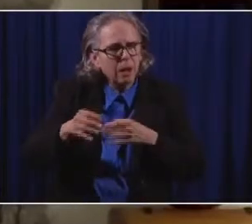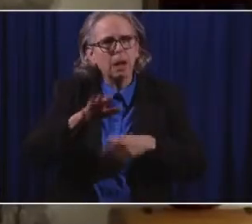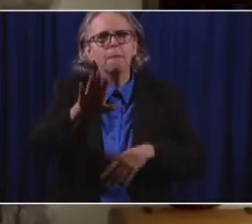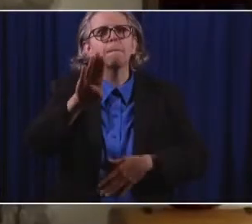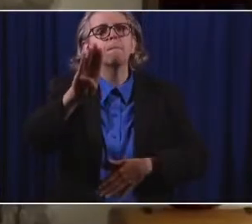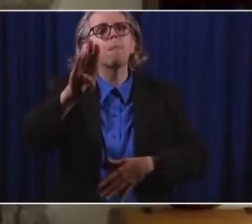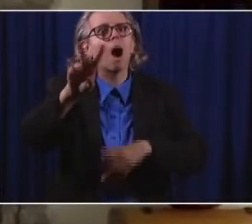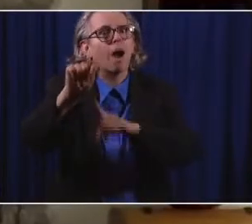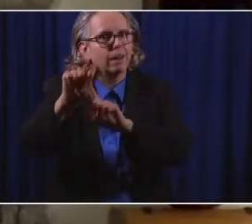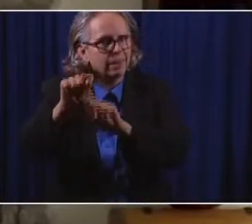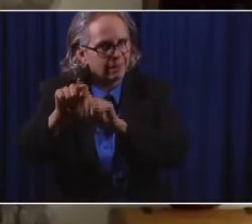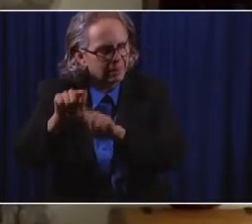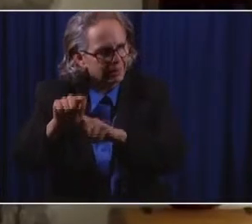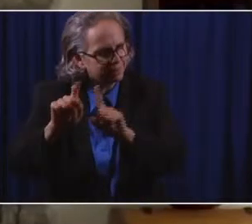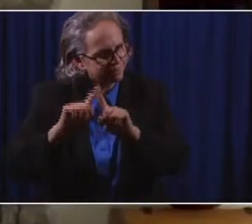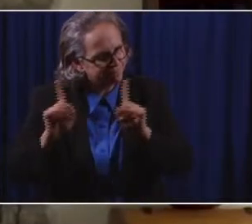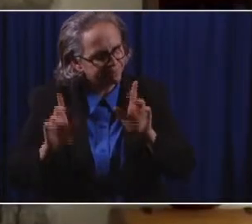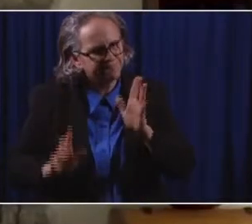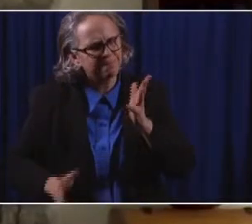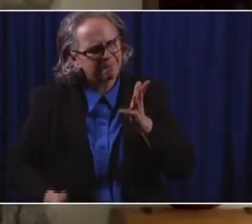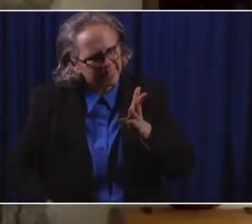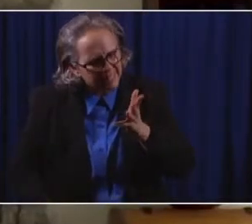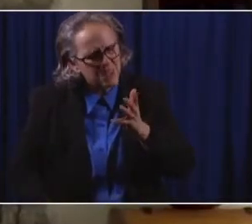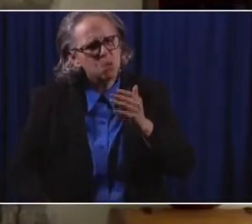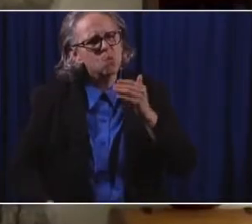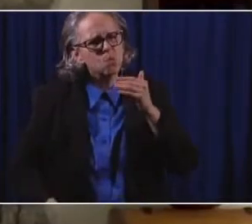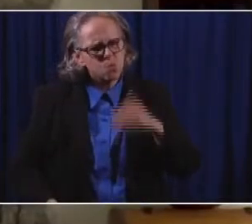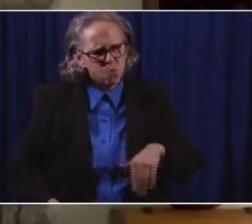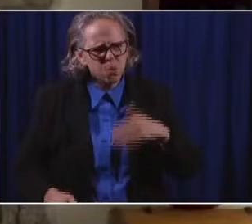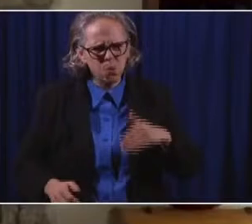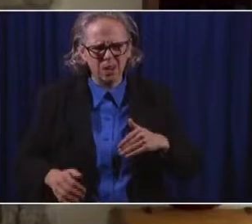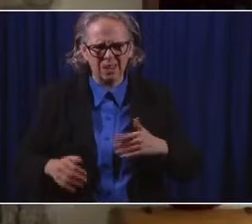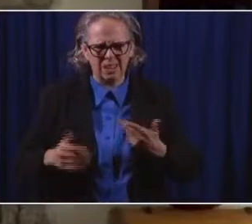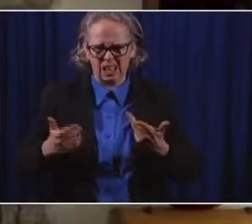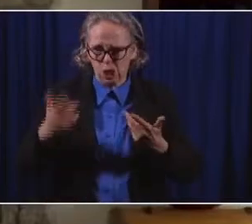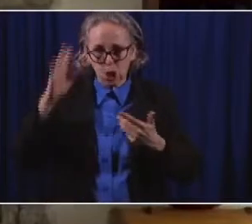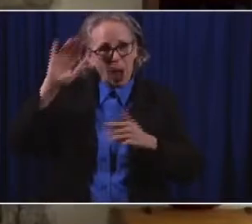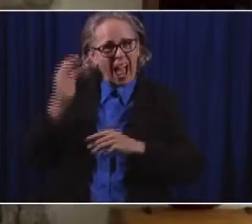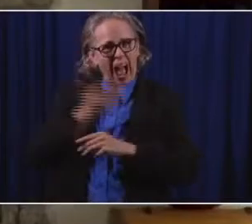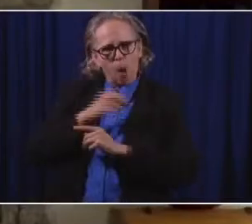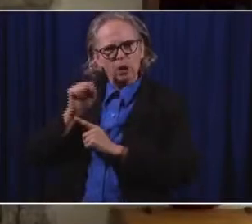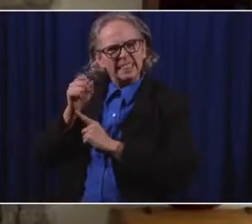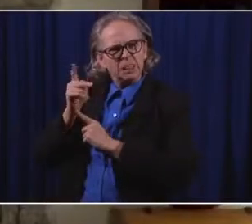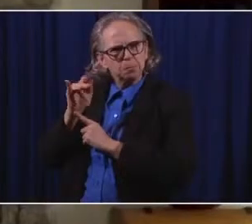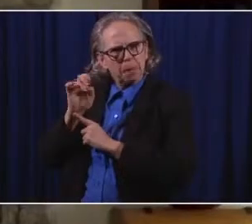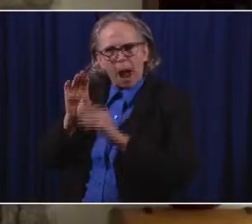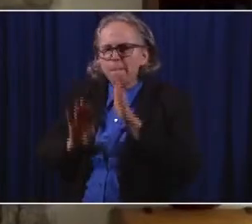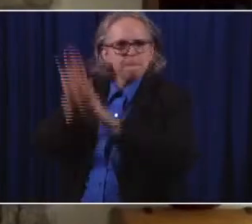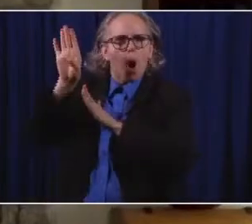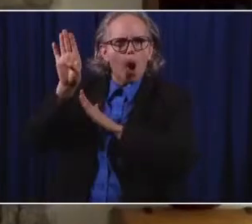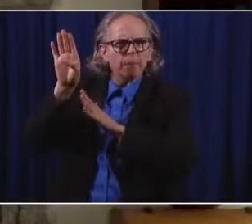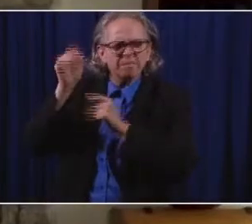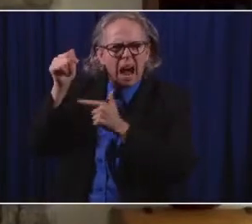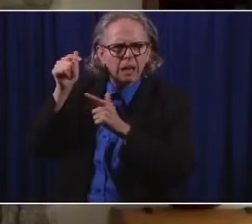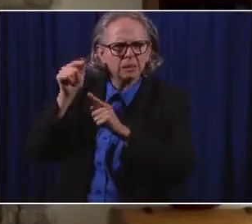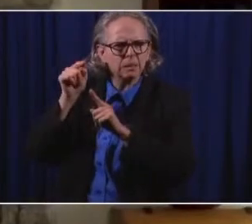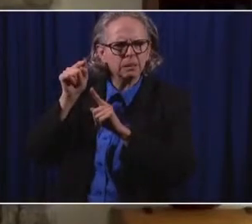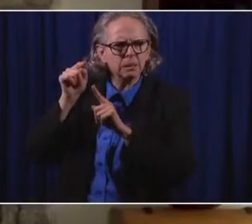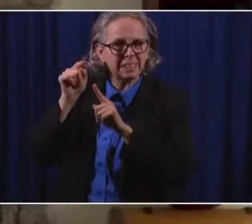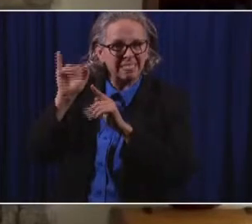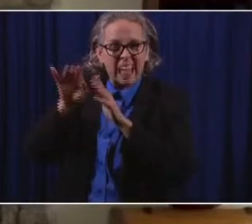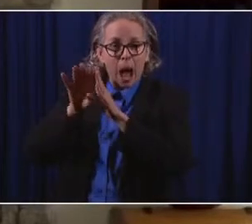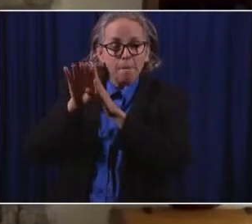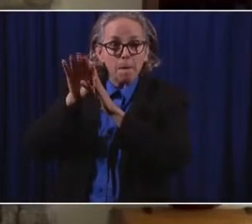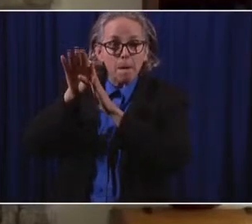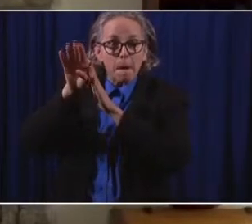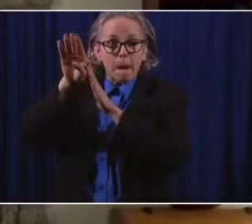and everyone else is that the spike we are seeing, what we're seeing threatens everything that we want to do.